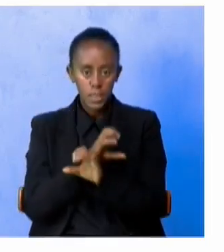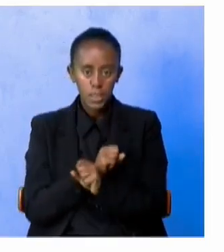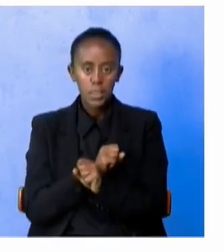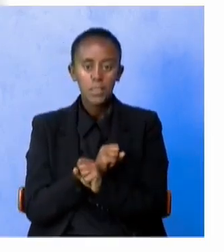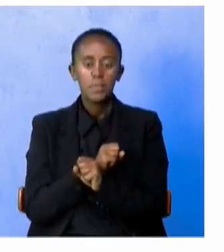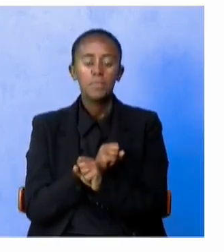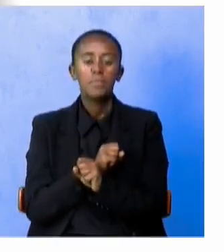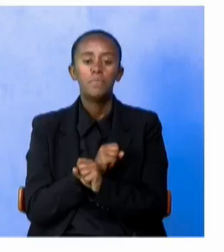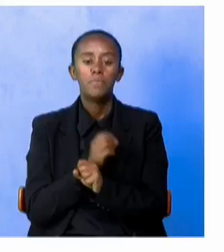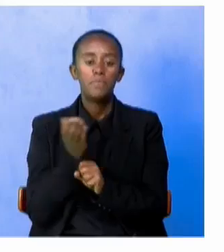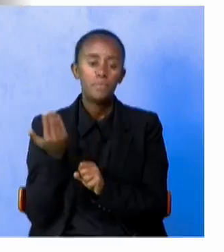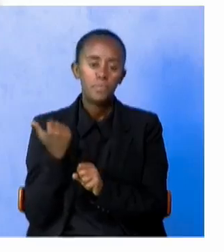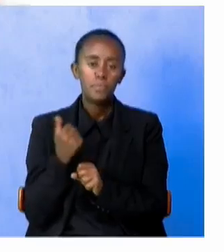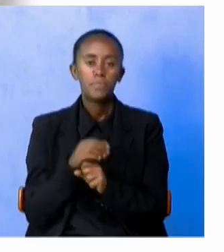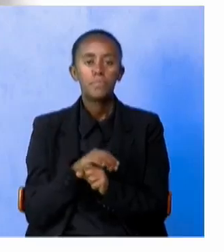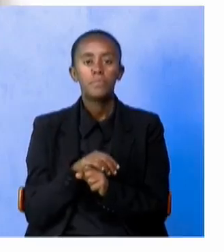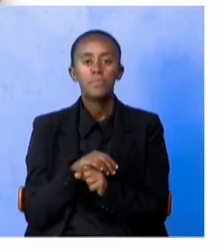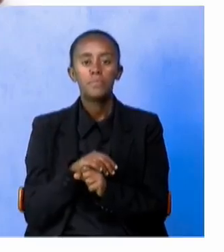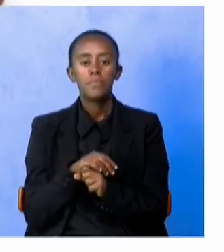their project.